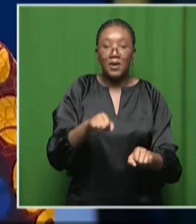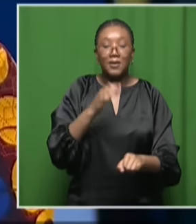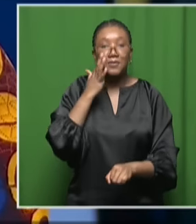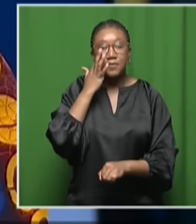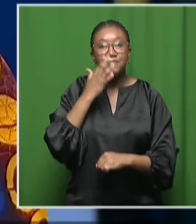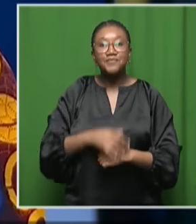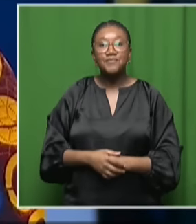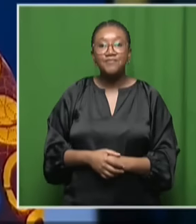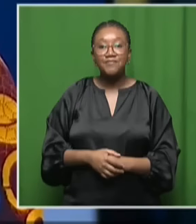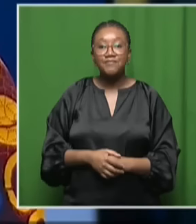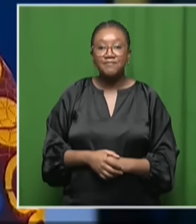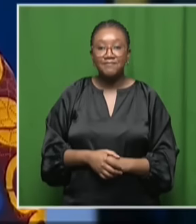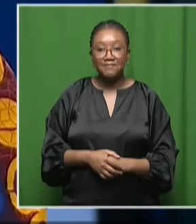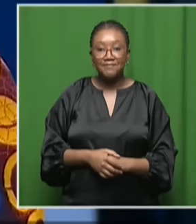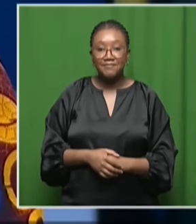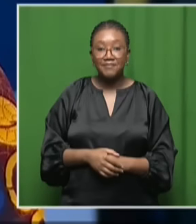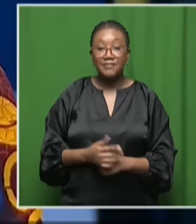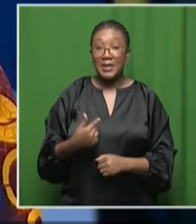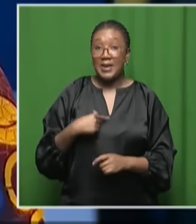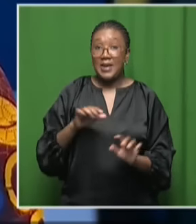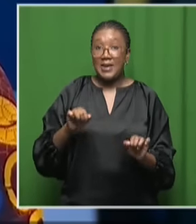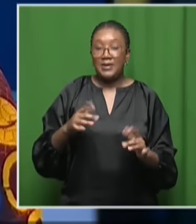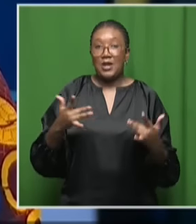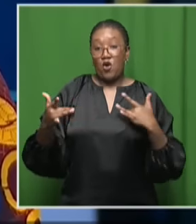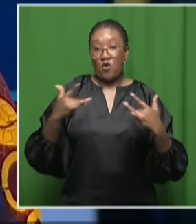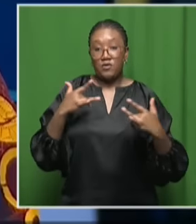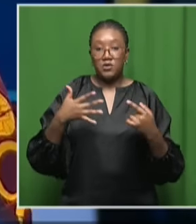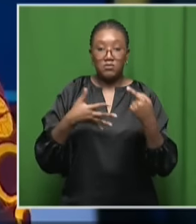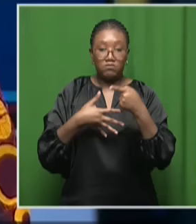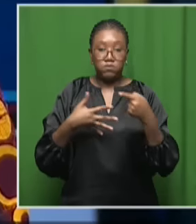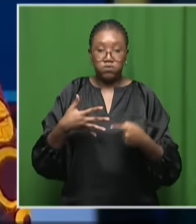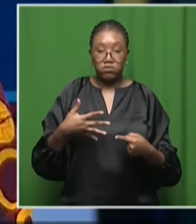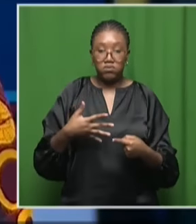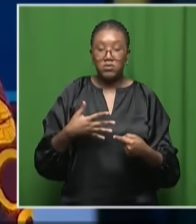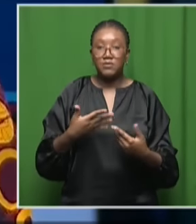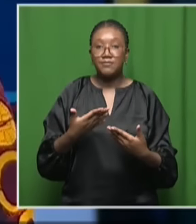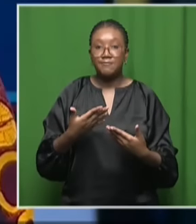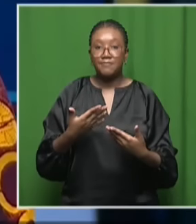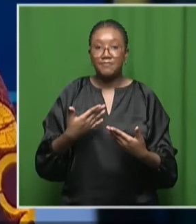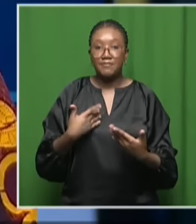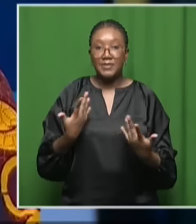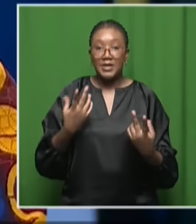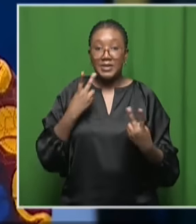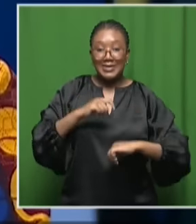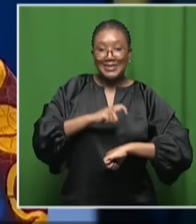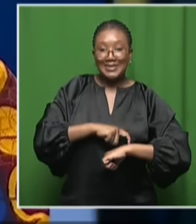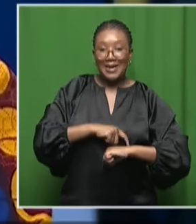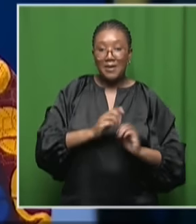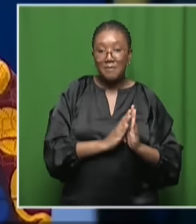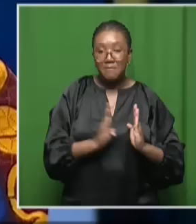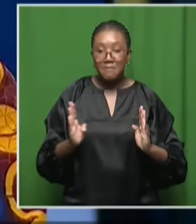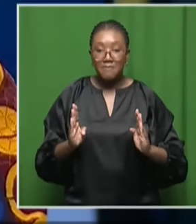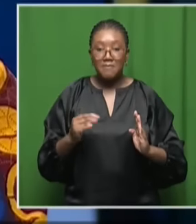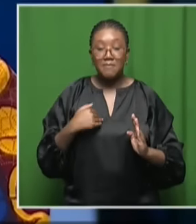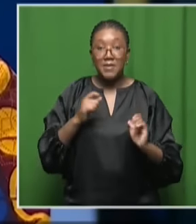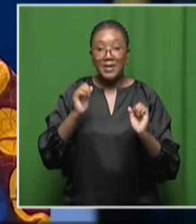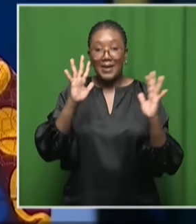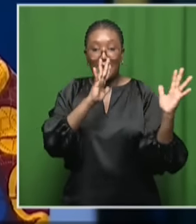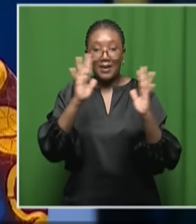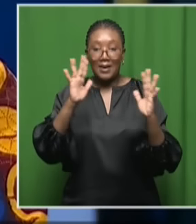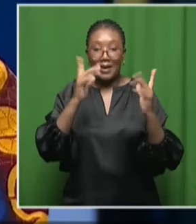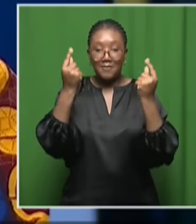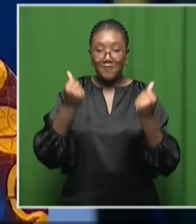question directly, there are many of the issues on the agenda of the G20 that build up over time. Climate finance is a classic one. When it